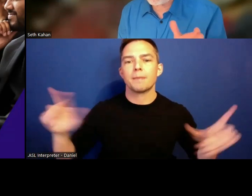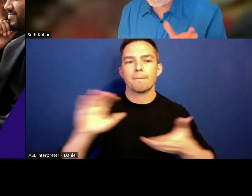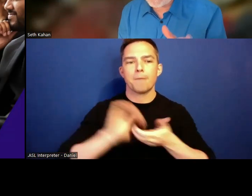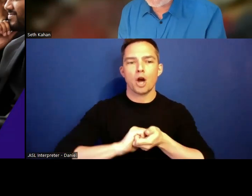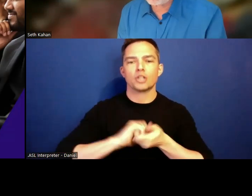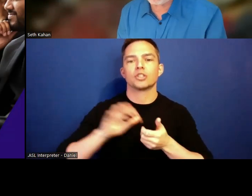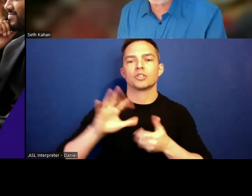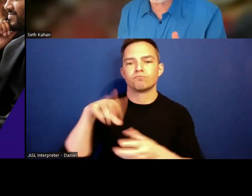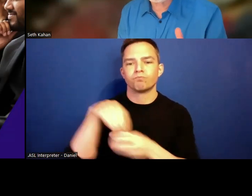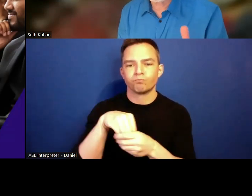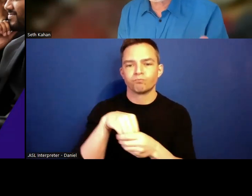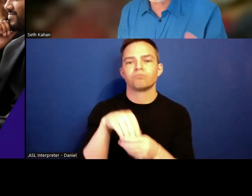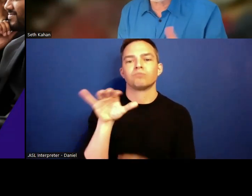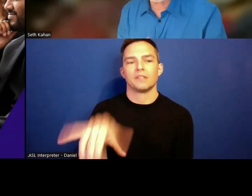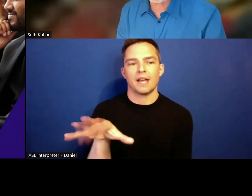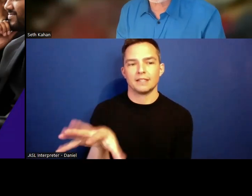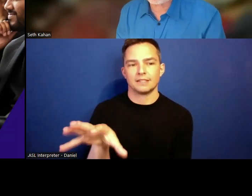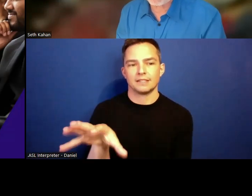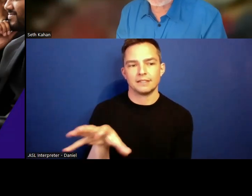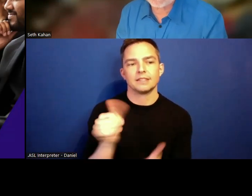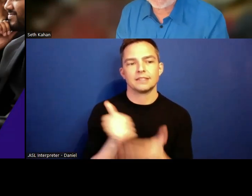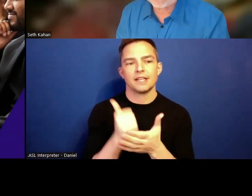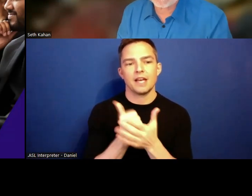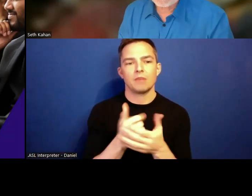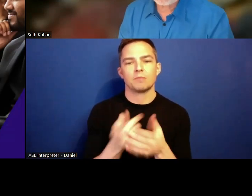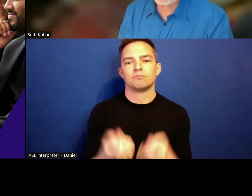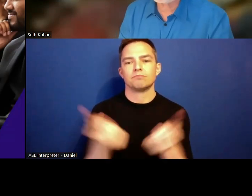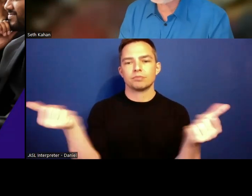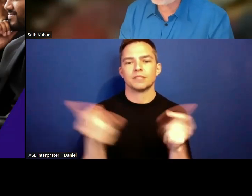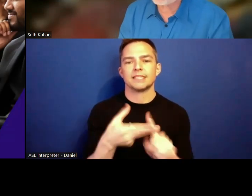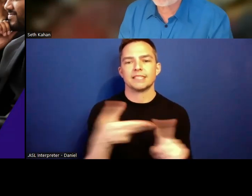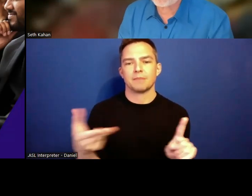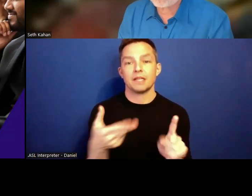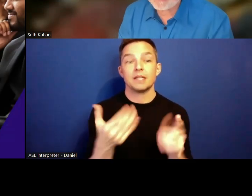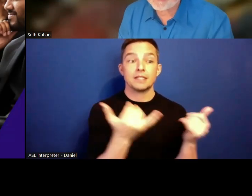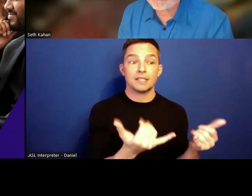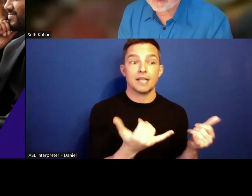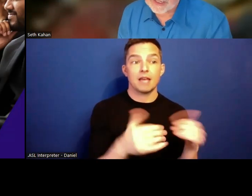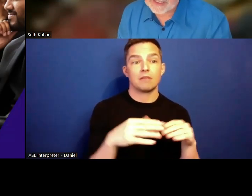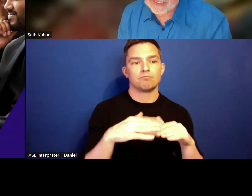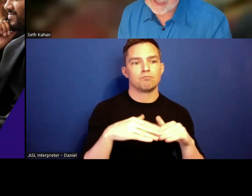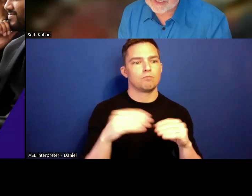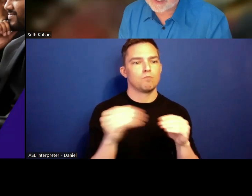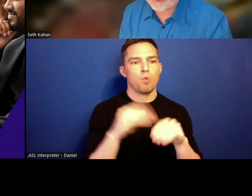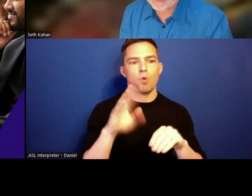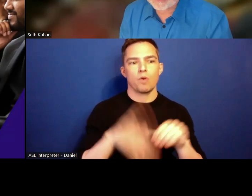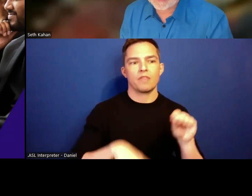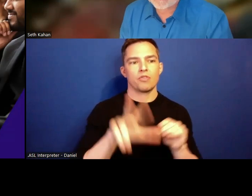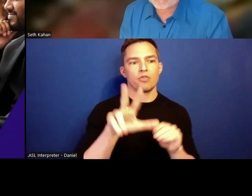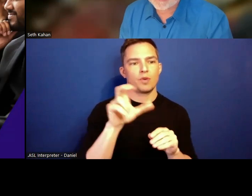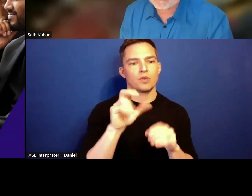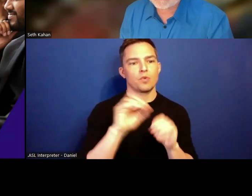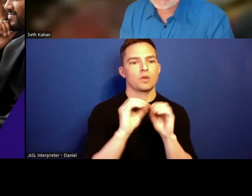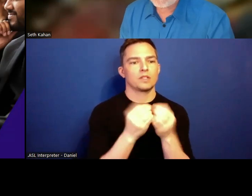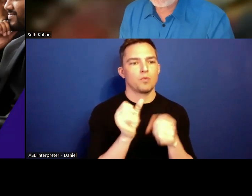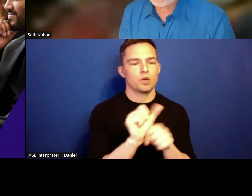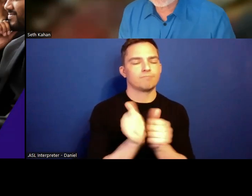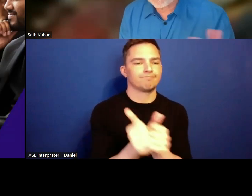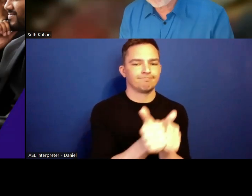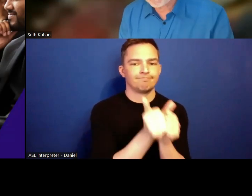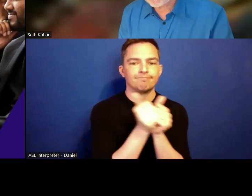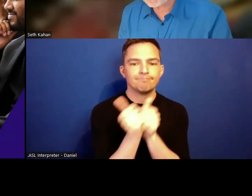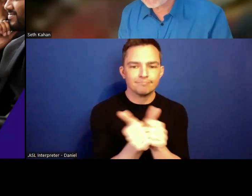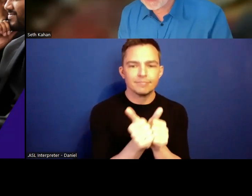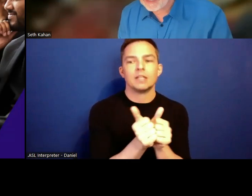who are participating in helping us to eliminate stigma. Today, we have over 300 organizations that are working together with us.